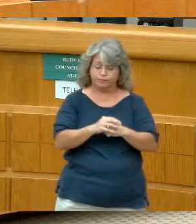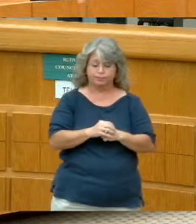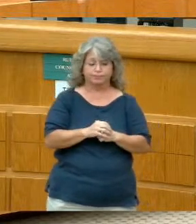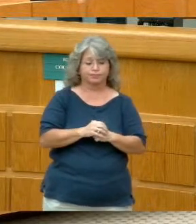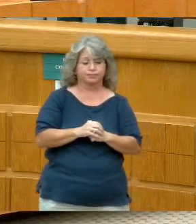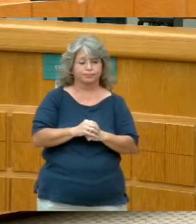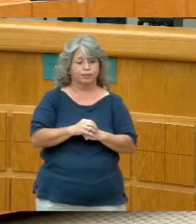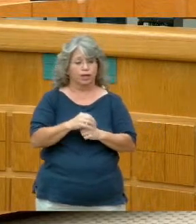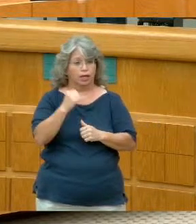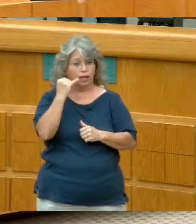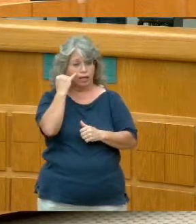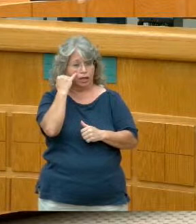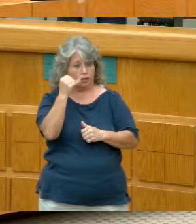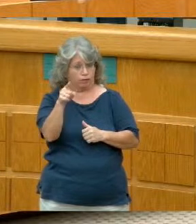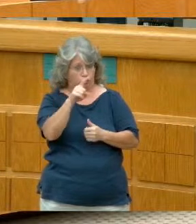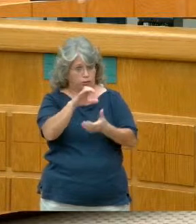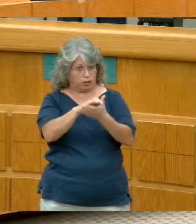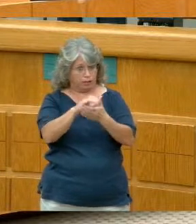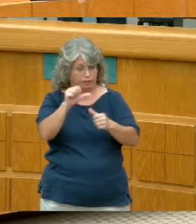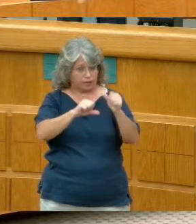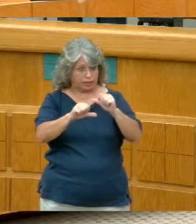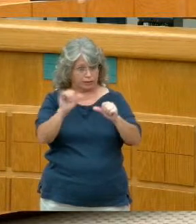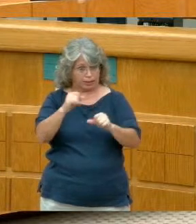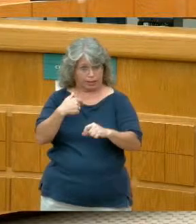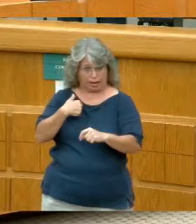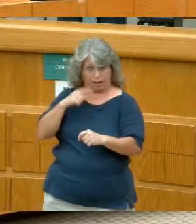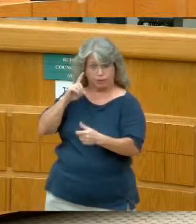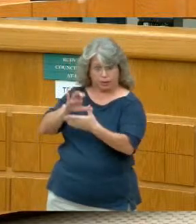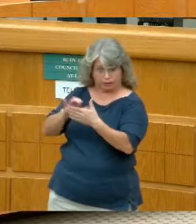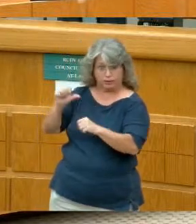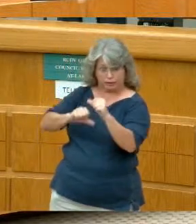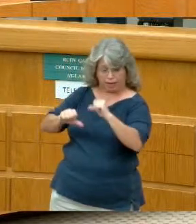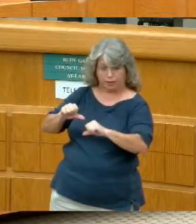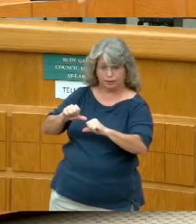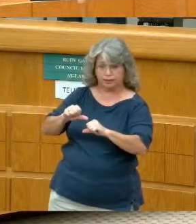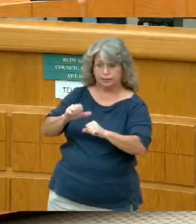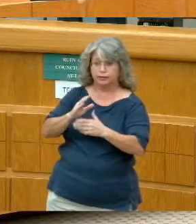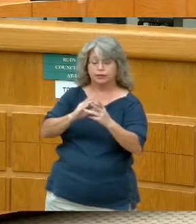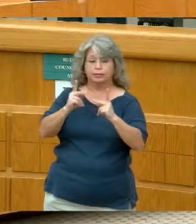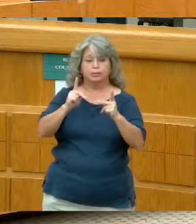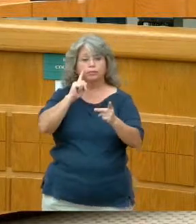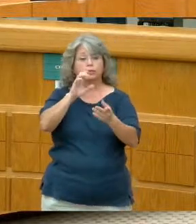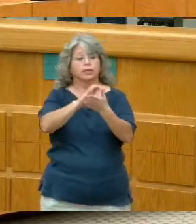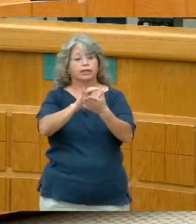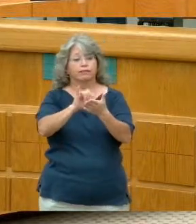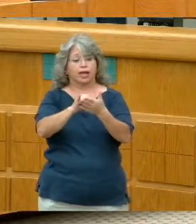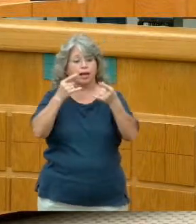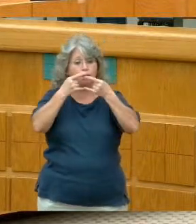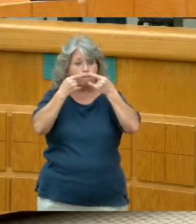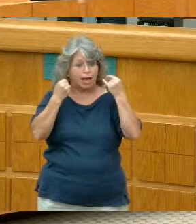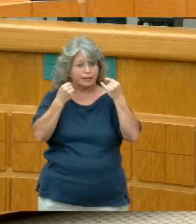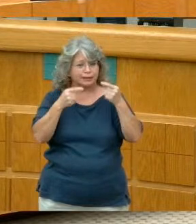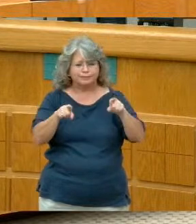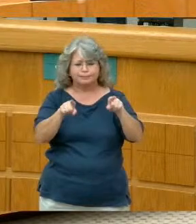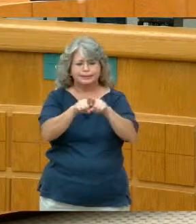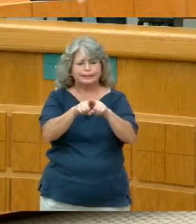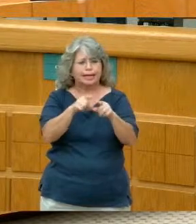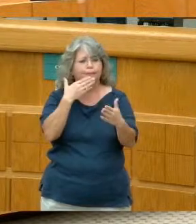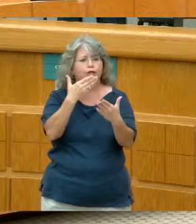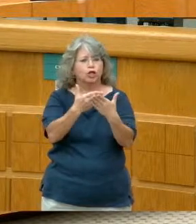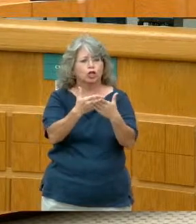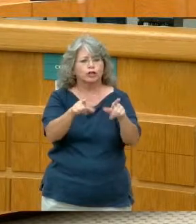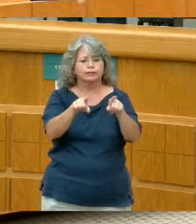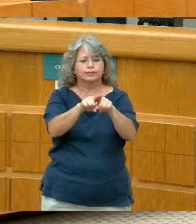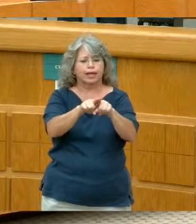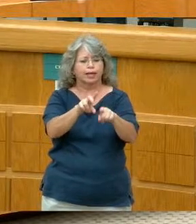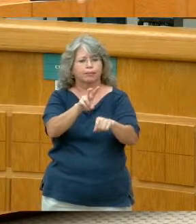believe the science like I do, some scientists believe that this is as good as a vaccine. And one must